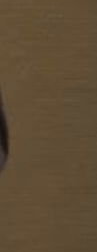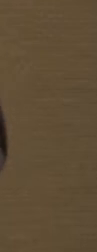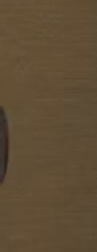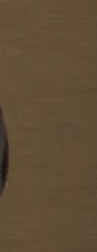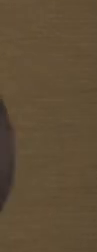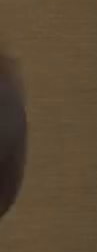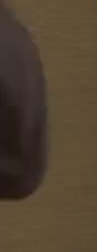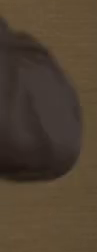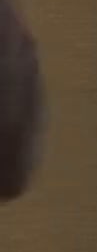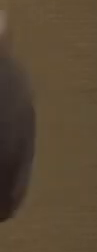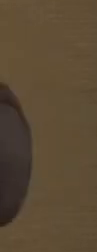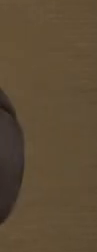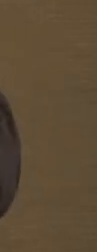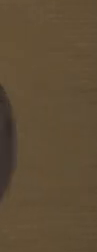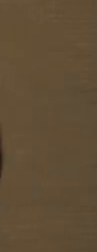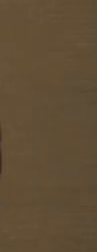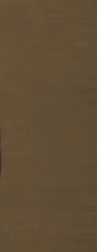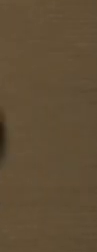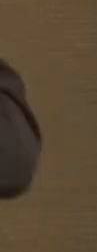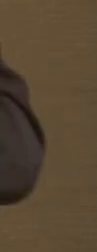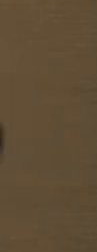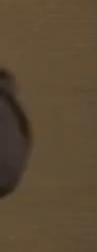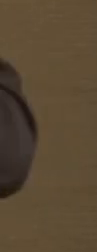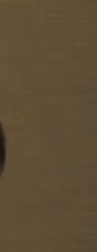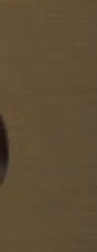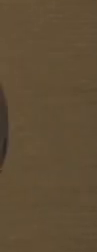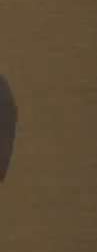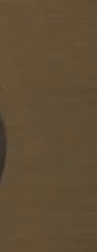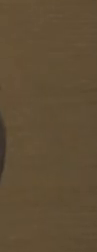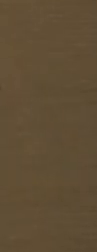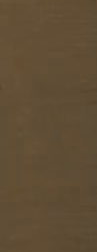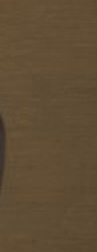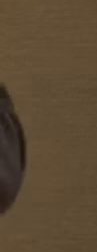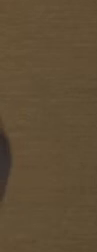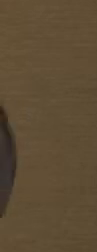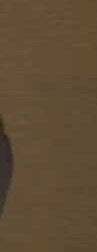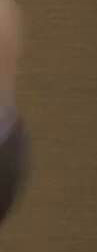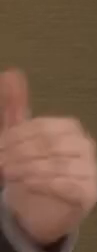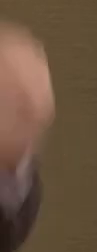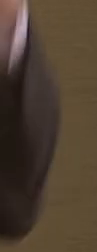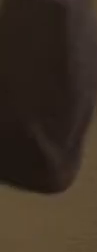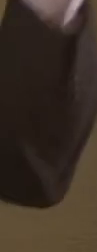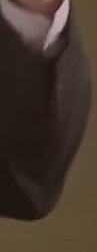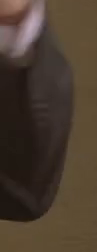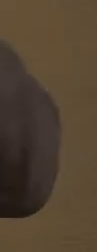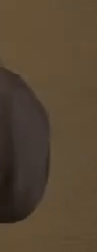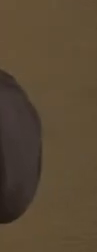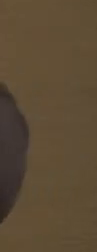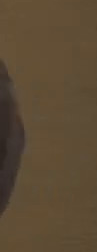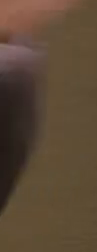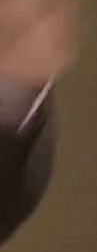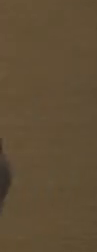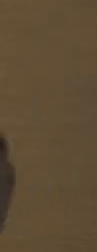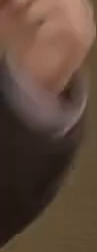Council on the whole issue of trying trying to improve accessibility of public